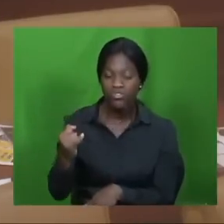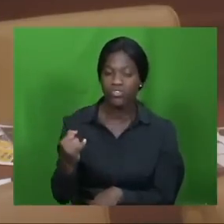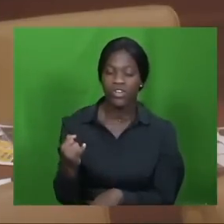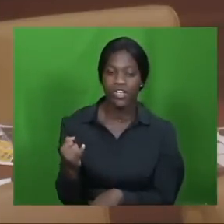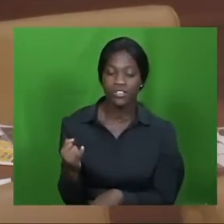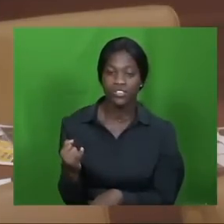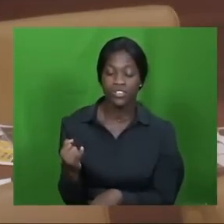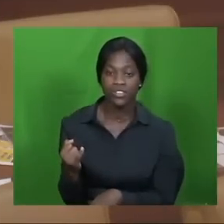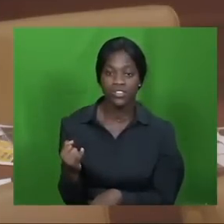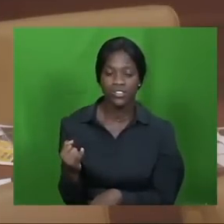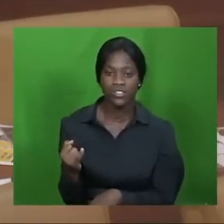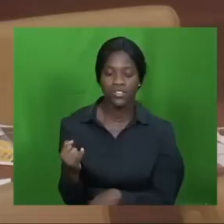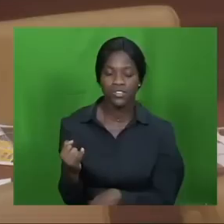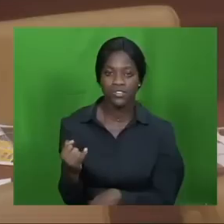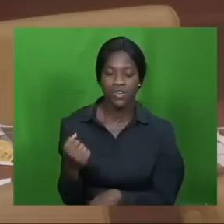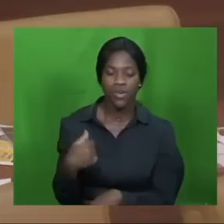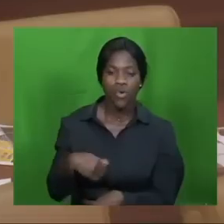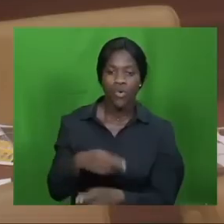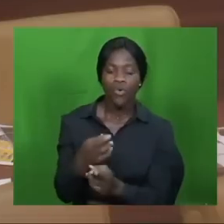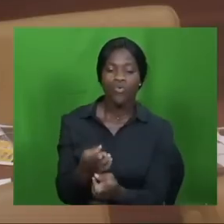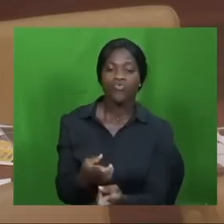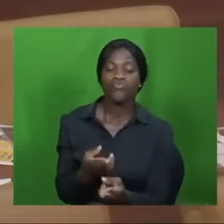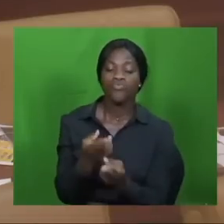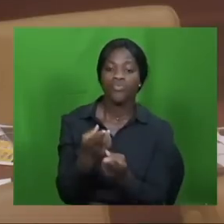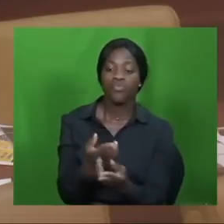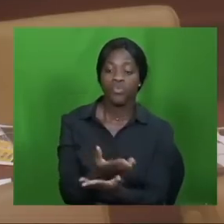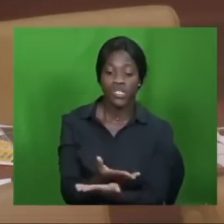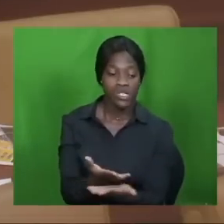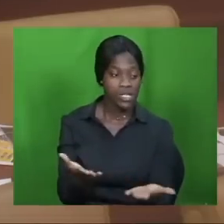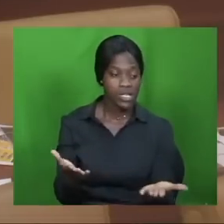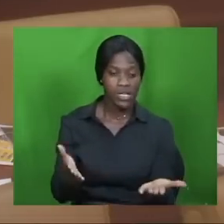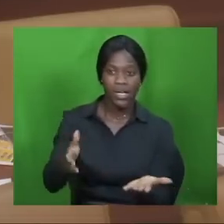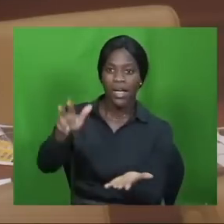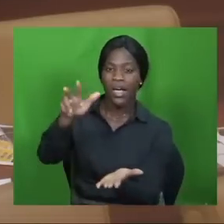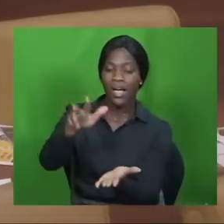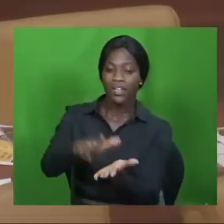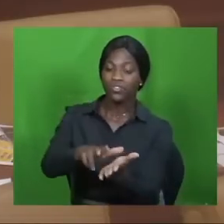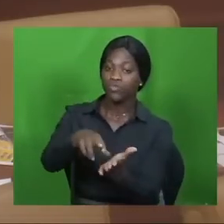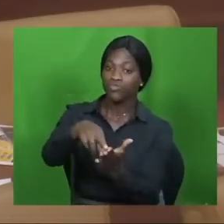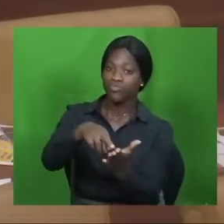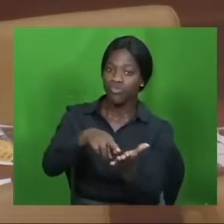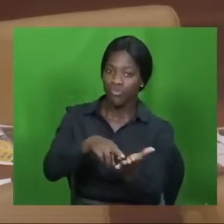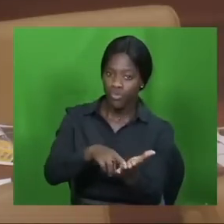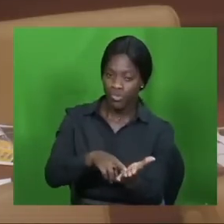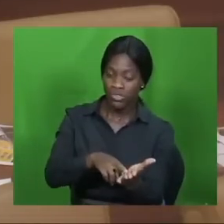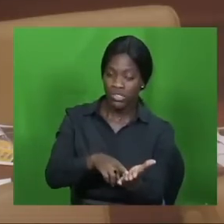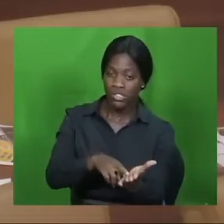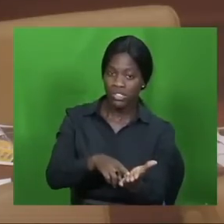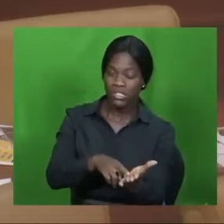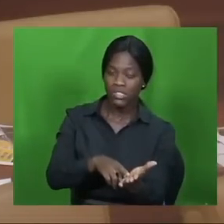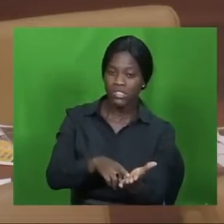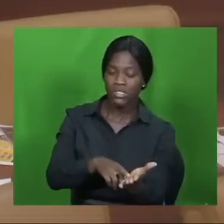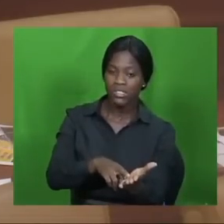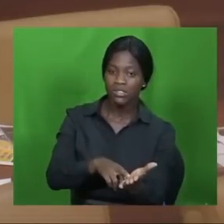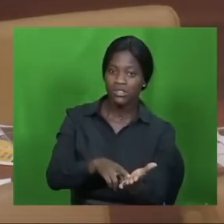Justice, recommends to the House to adopt its report and approve the sum of